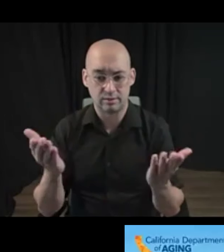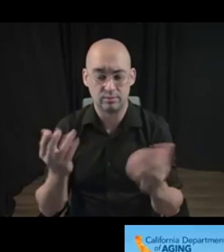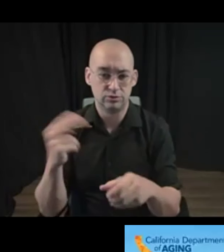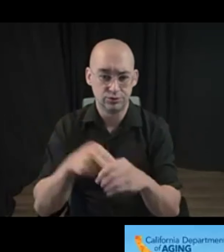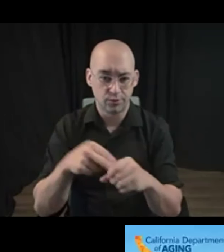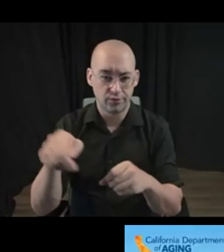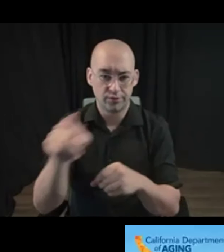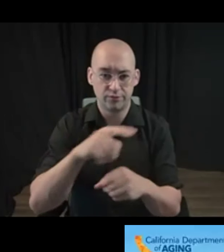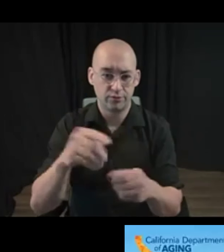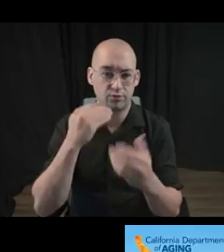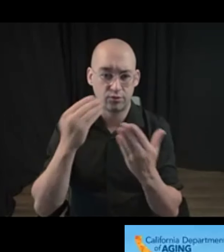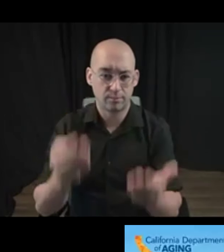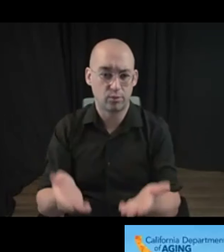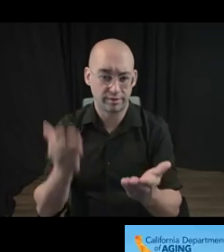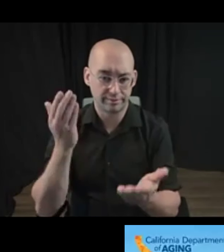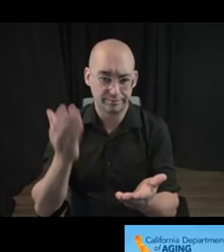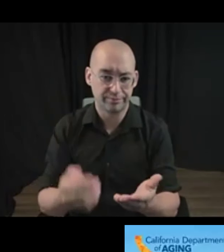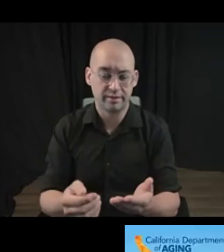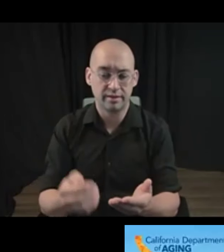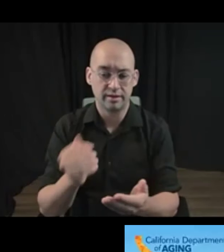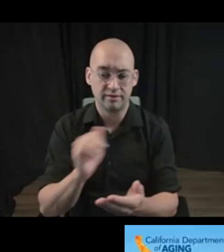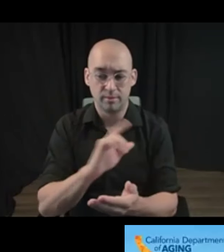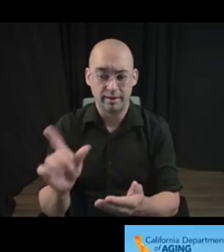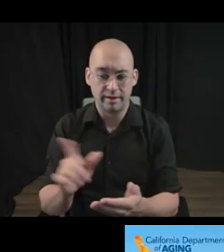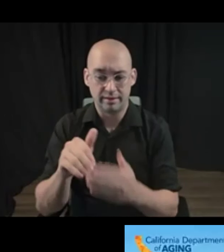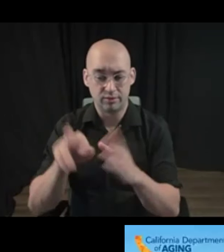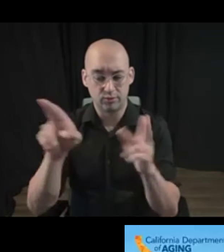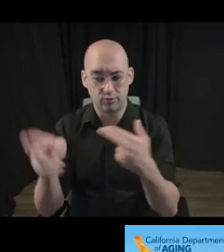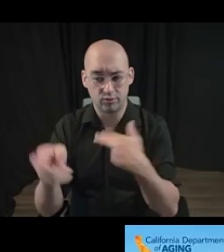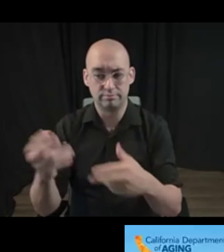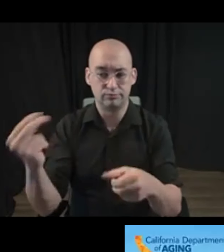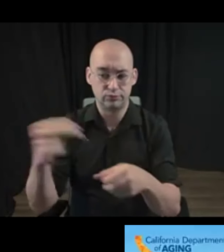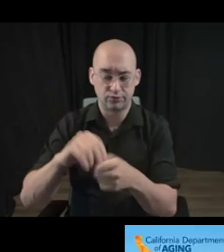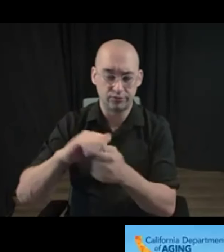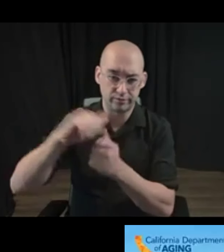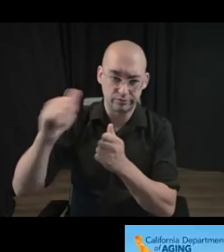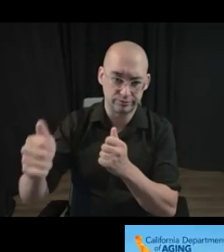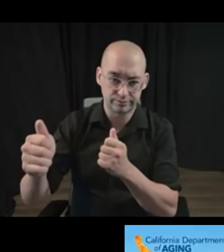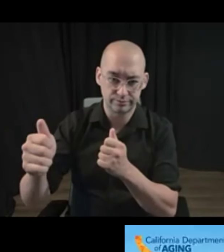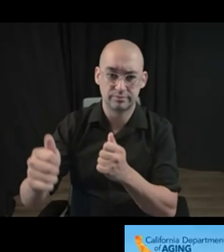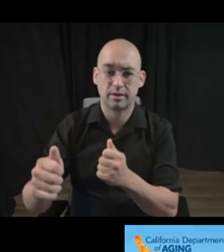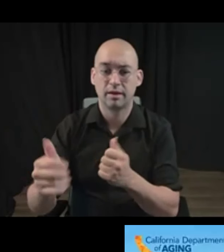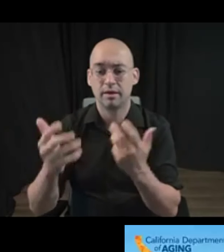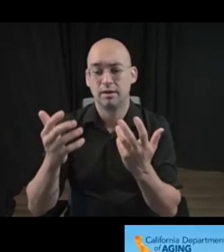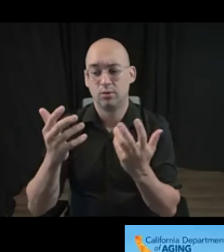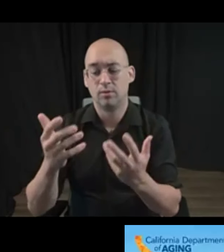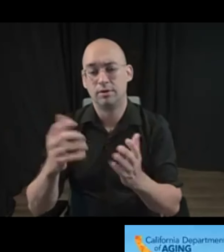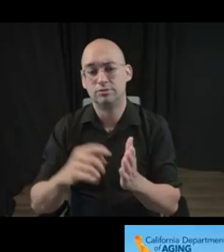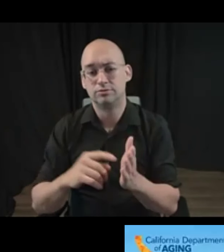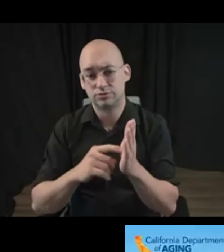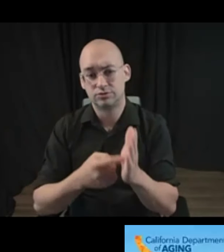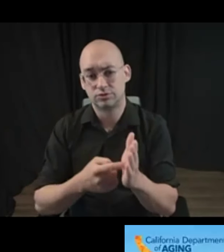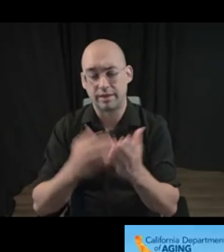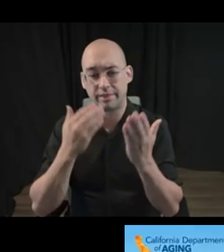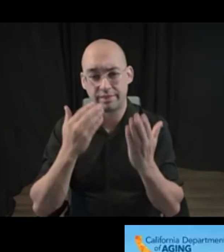Good morning, everyone in the room and joining virtually. I'd like to start out first by